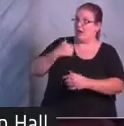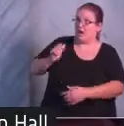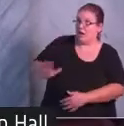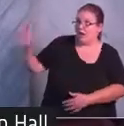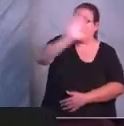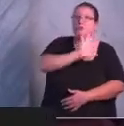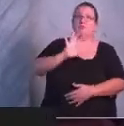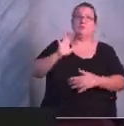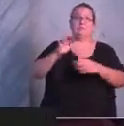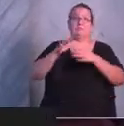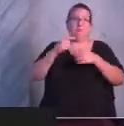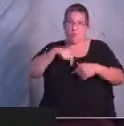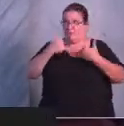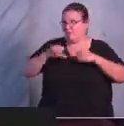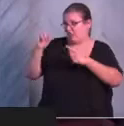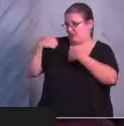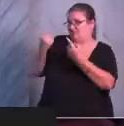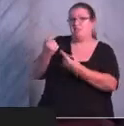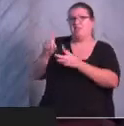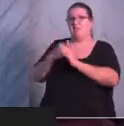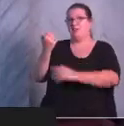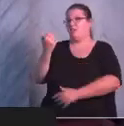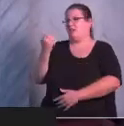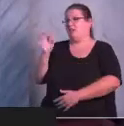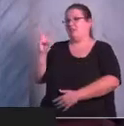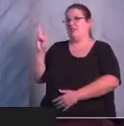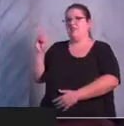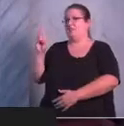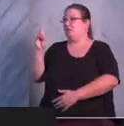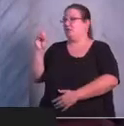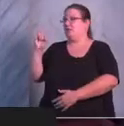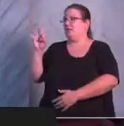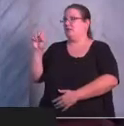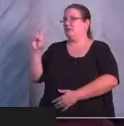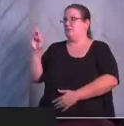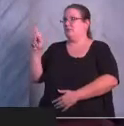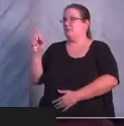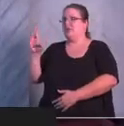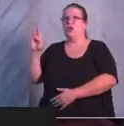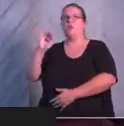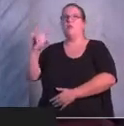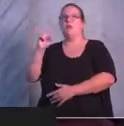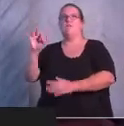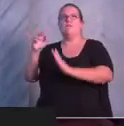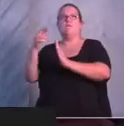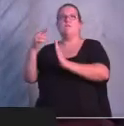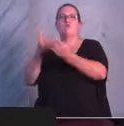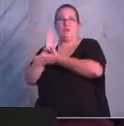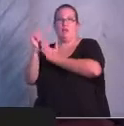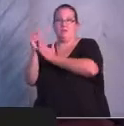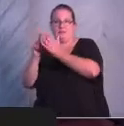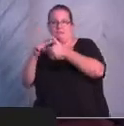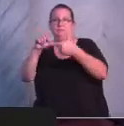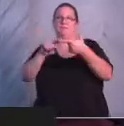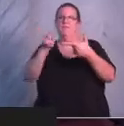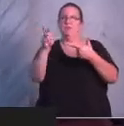years, over the past 50 years, starting with 1960 and the Diefenbaker Conservative government having the Bill of Rights, to Pierre Trudeau bringing in the